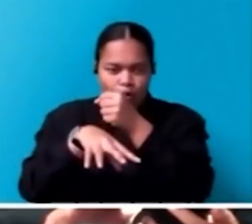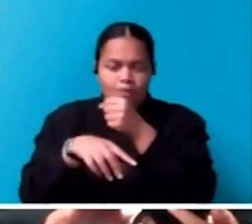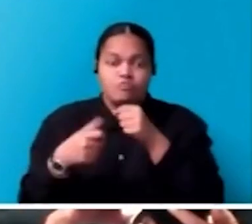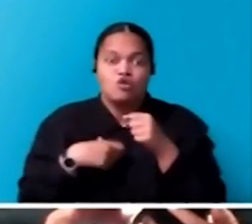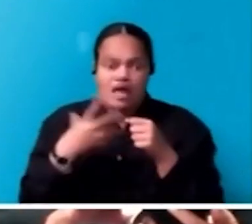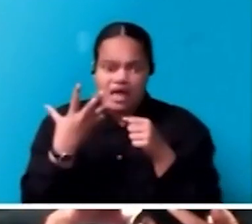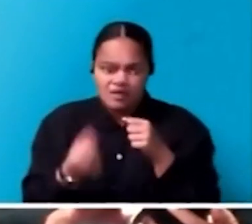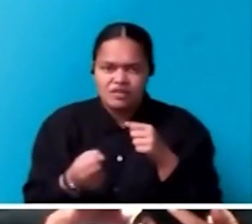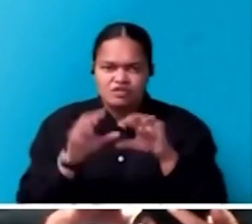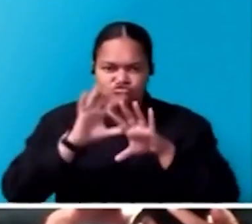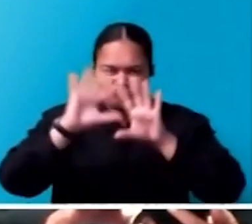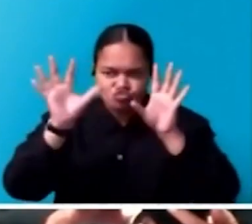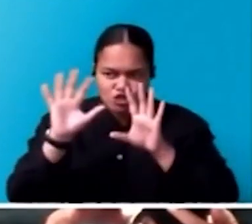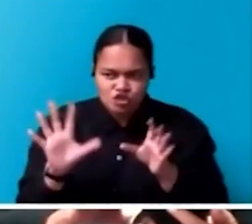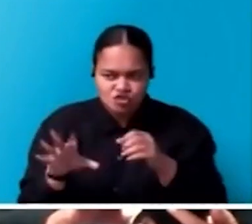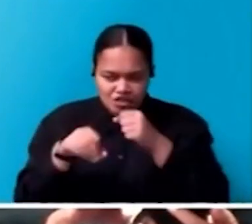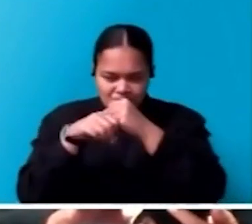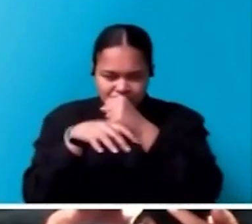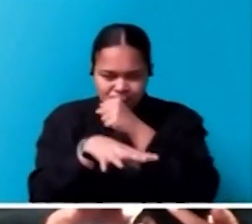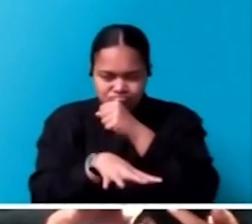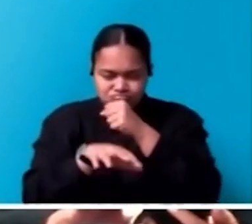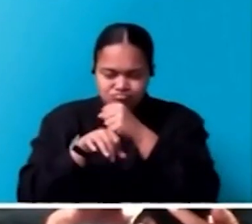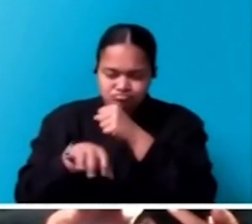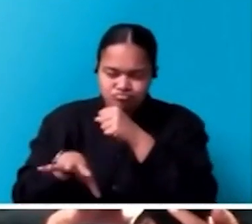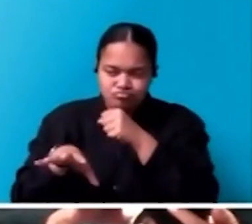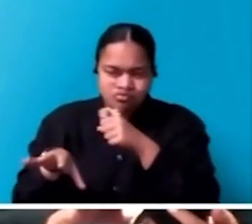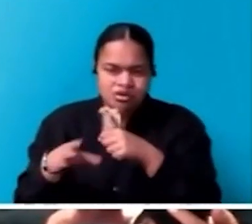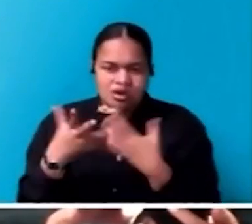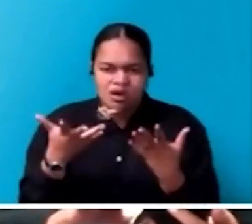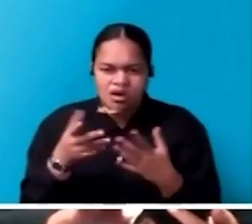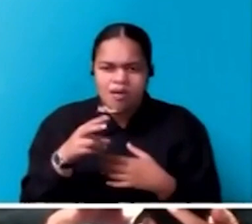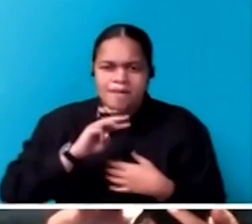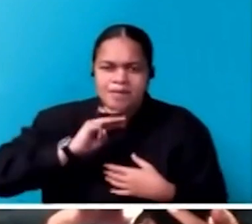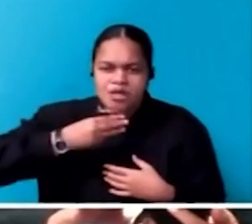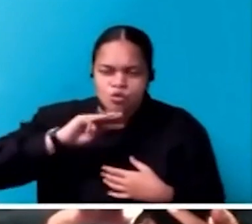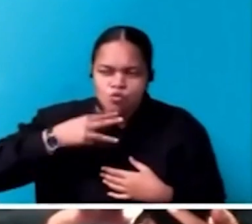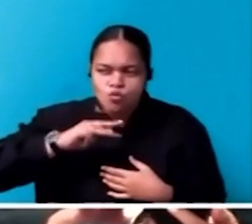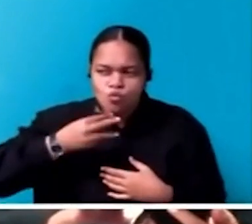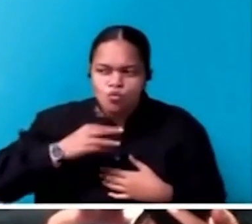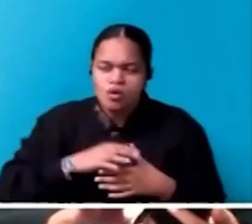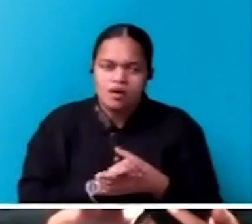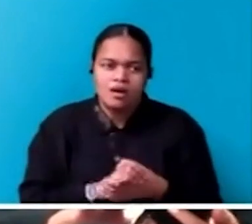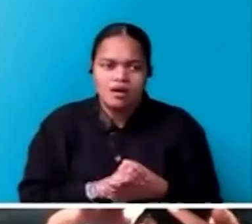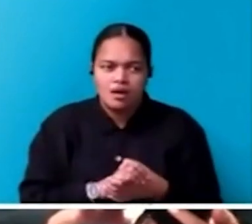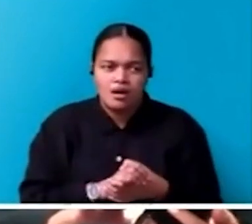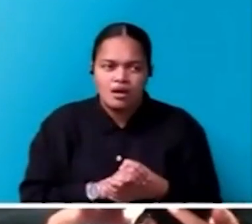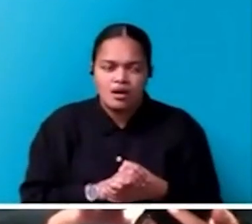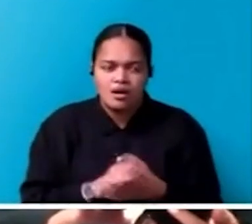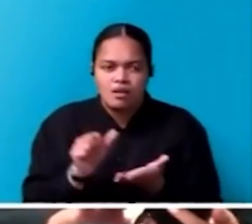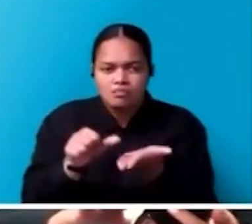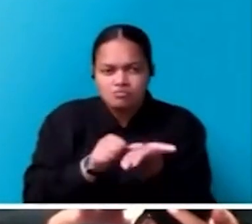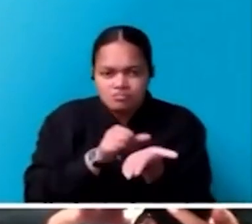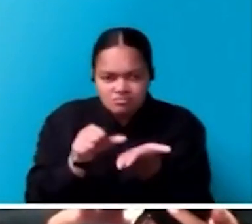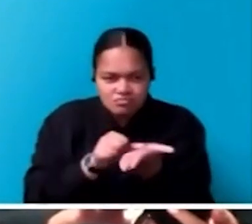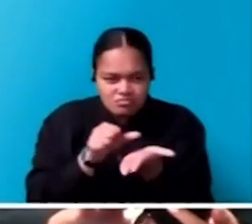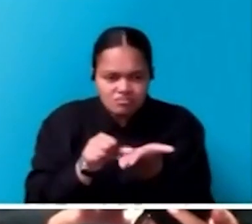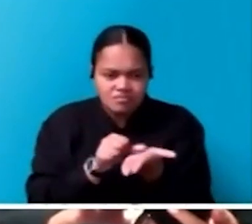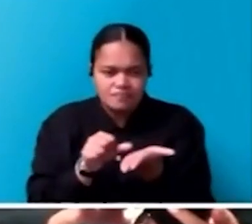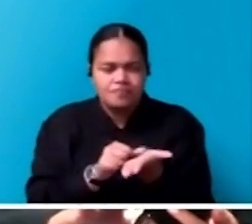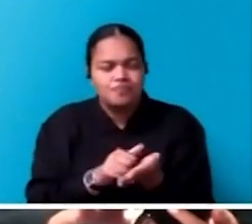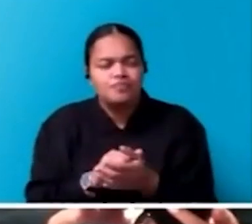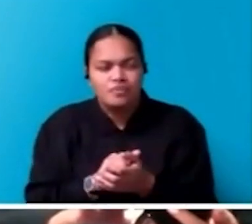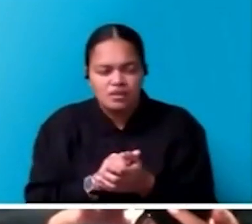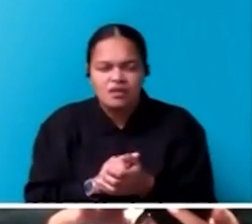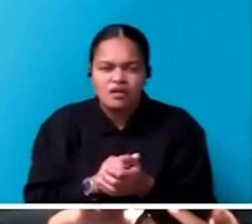trees, looking at mango, papaya, for import